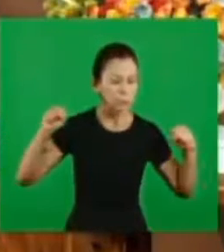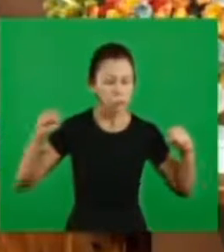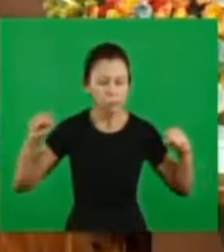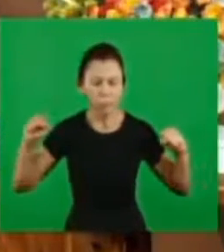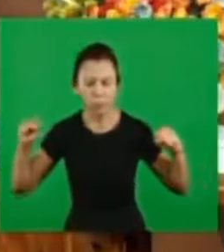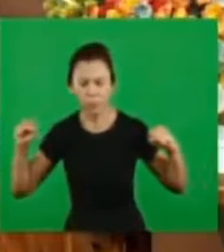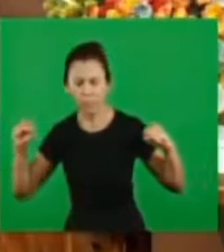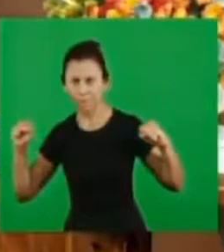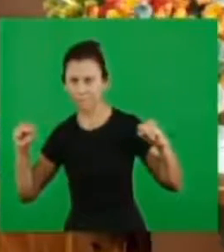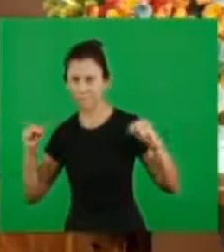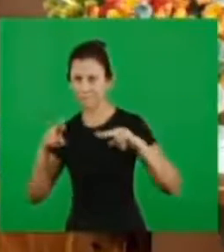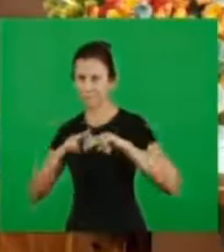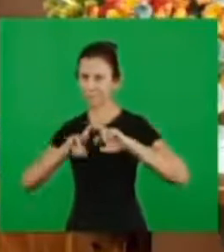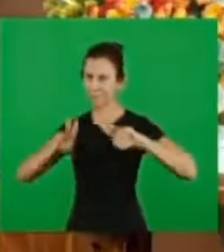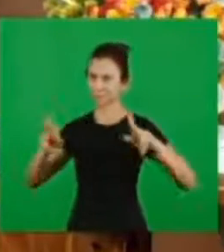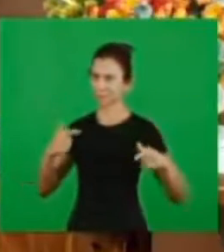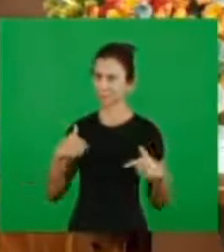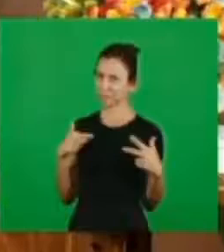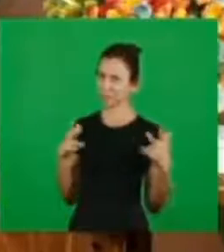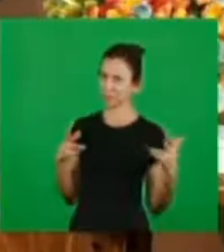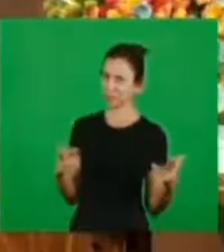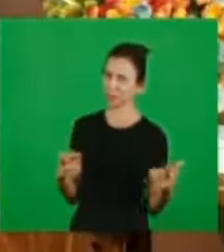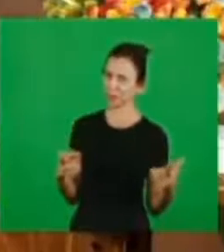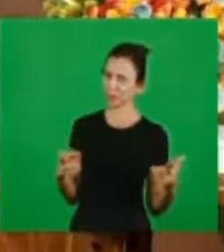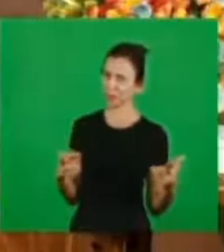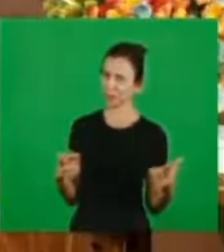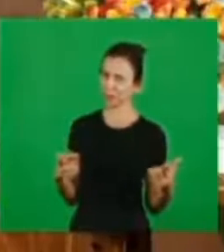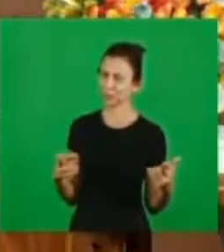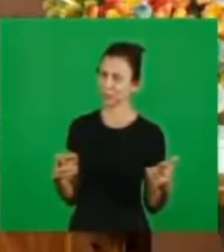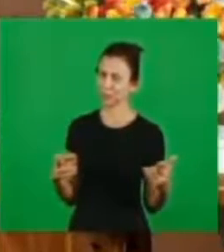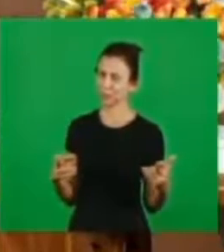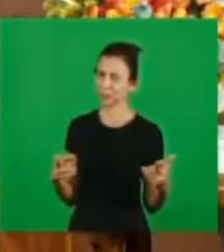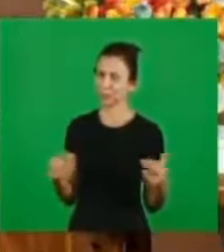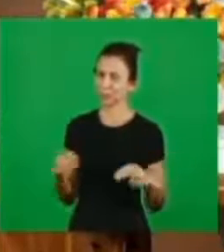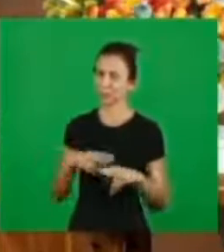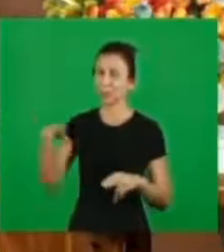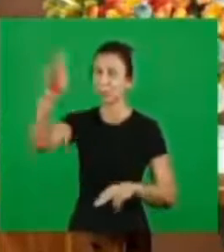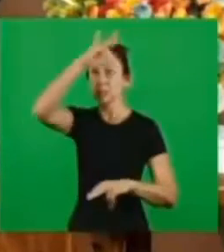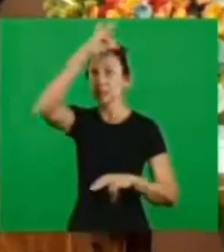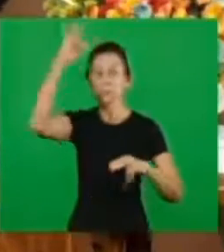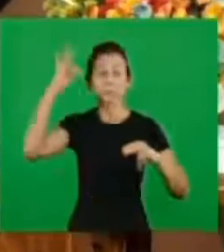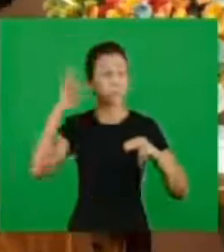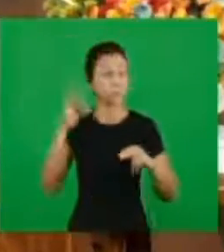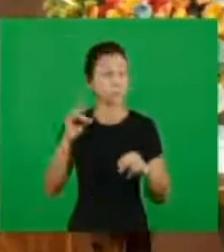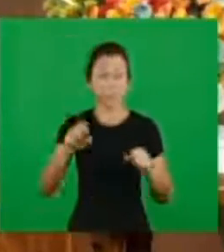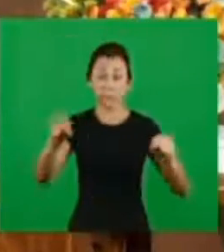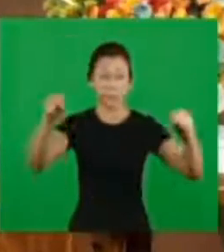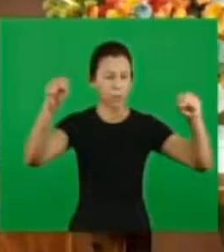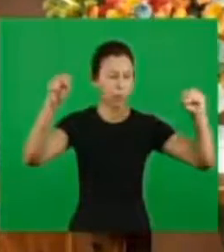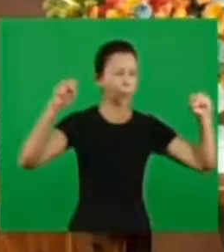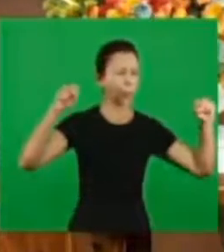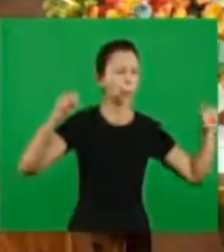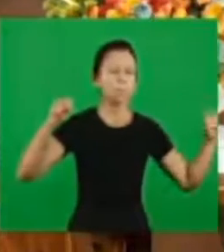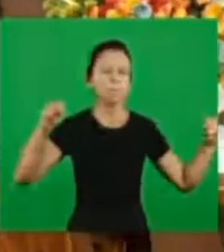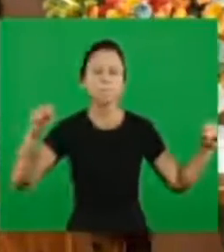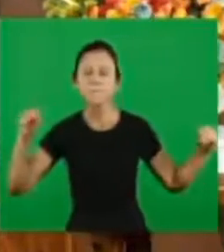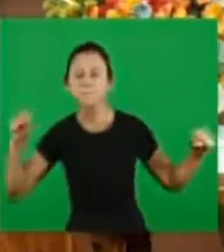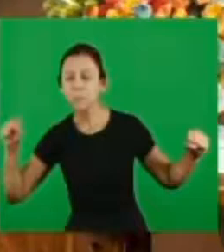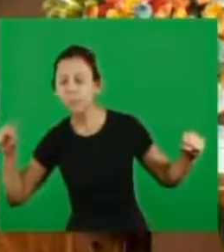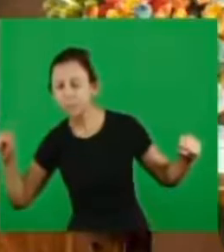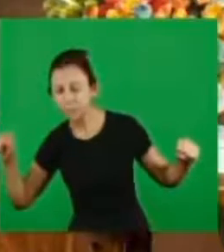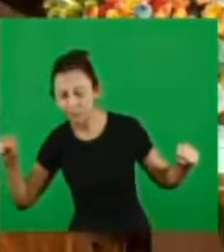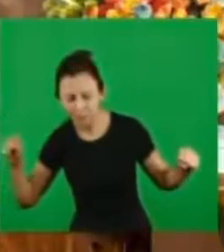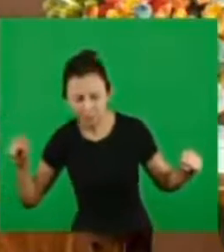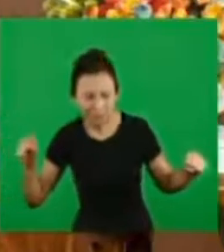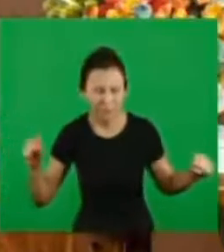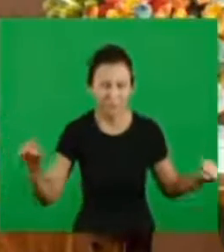things. He doesn't see like we are seeing. He sees with the eyes of the Spirit. Seeing from a point, He